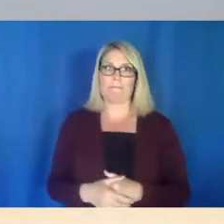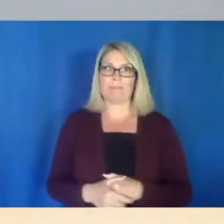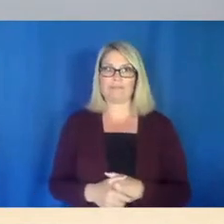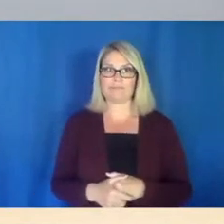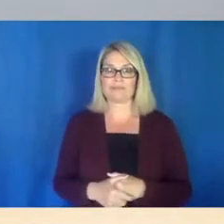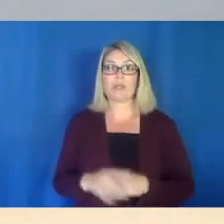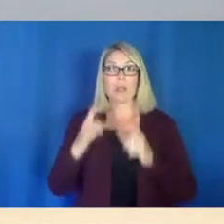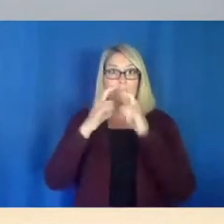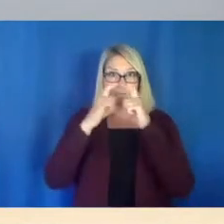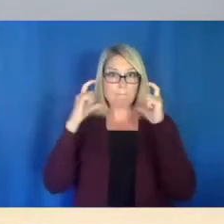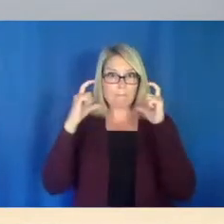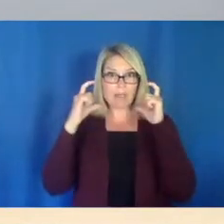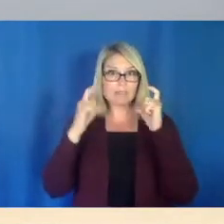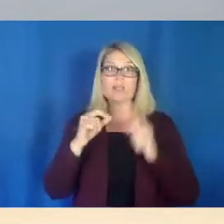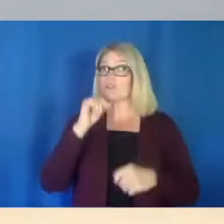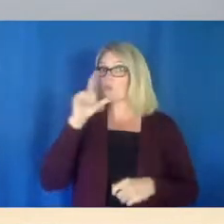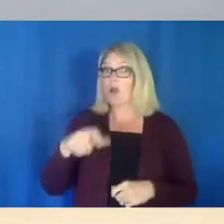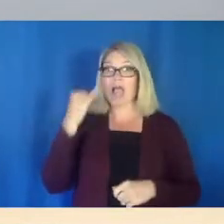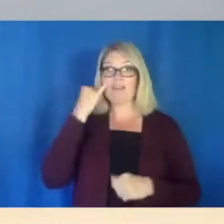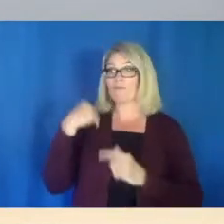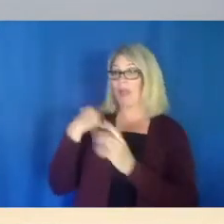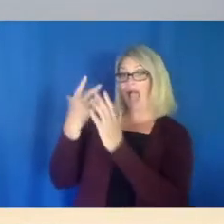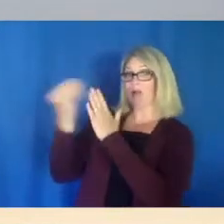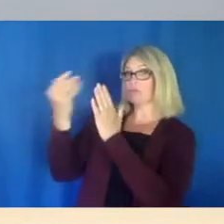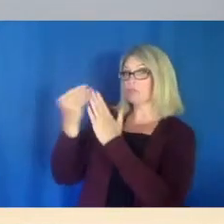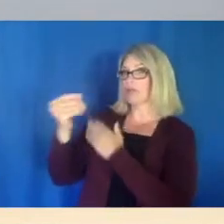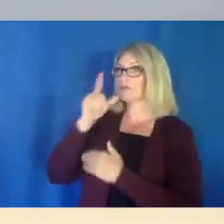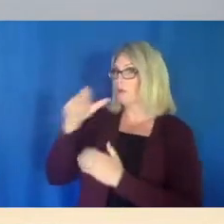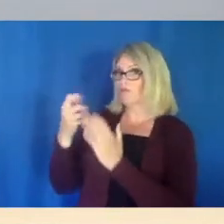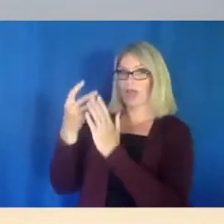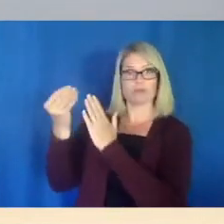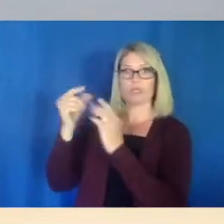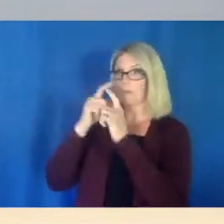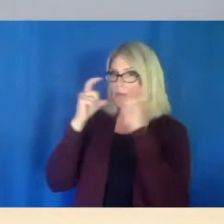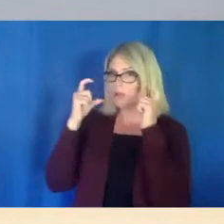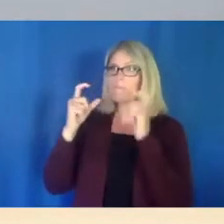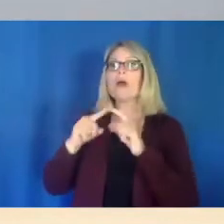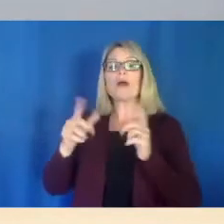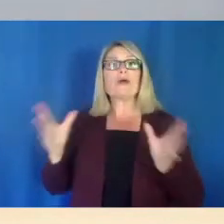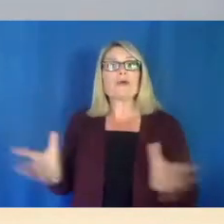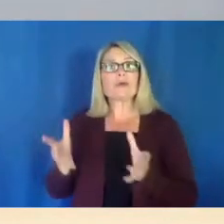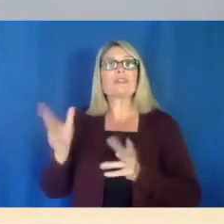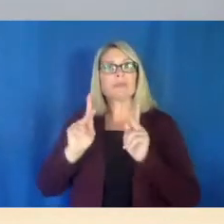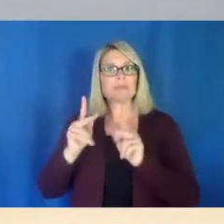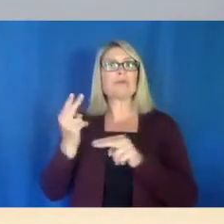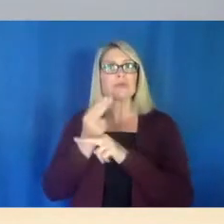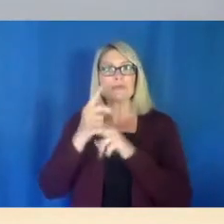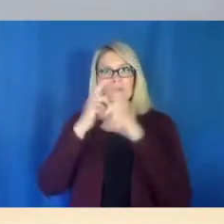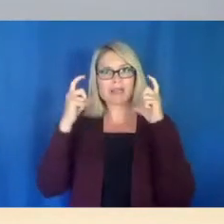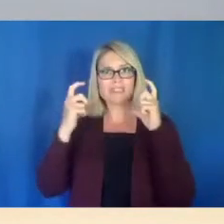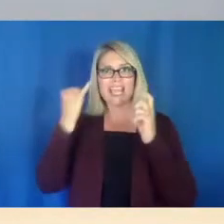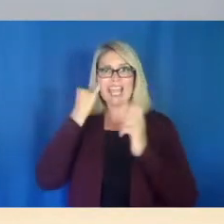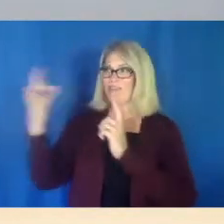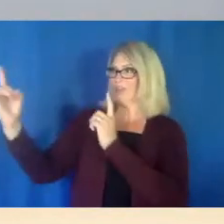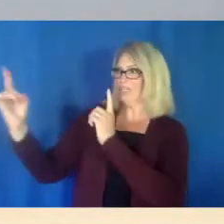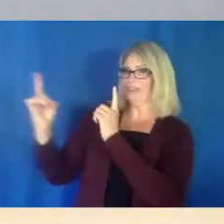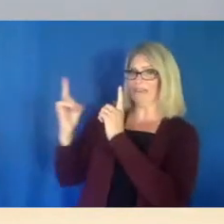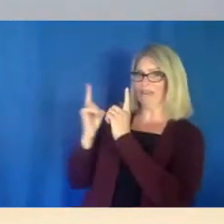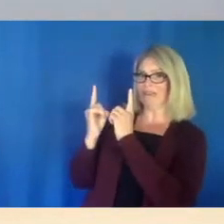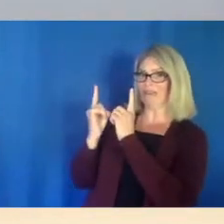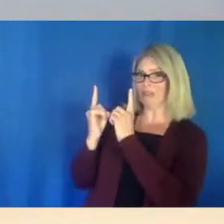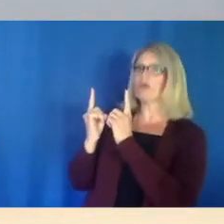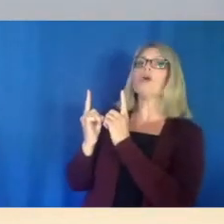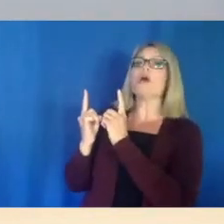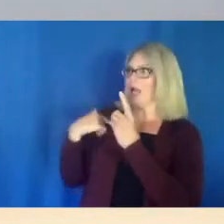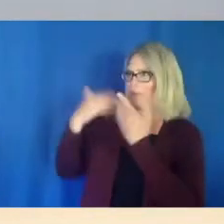Masks are not required when you are outdoors, but we certainly encourage people to wear a mask if they are in close proximity to others they do not